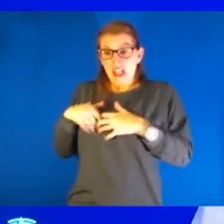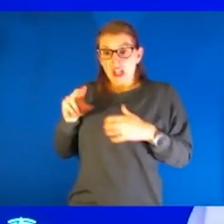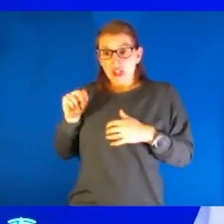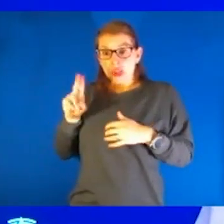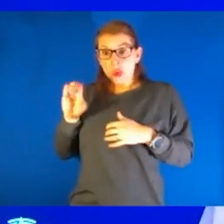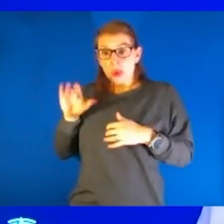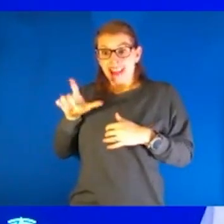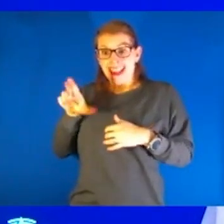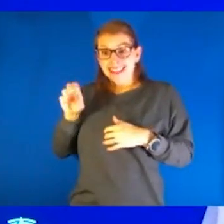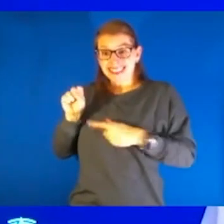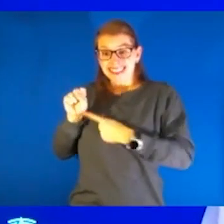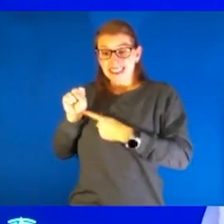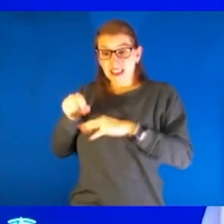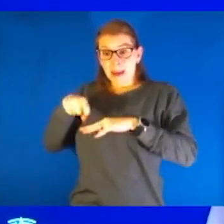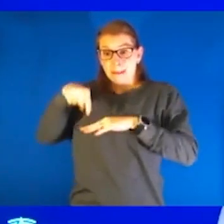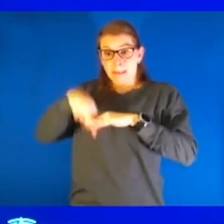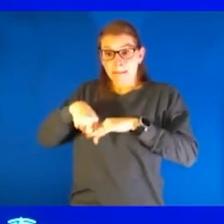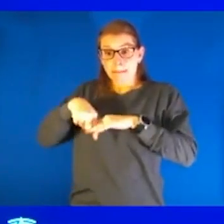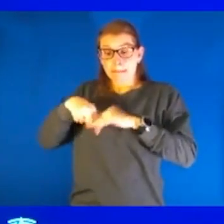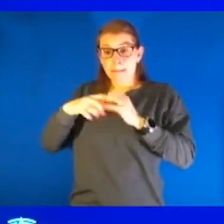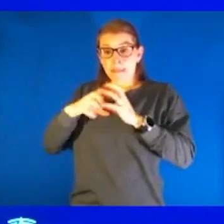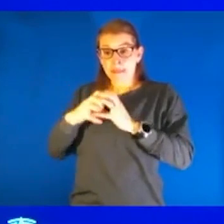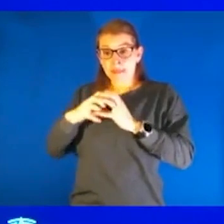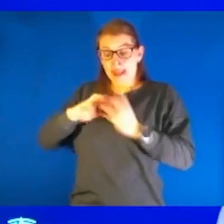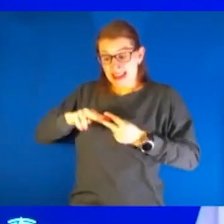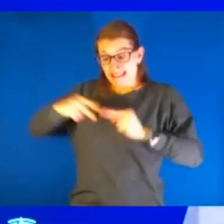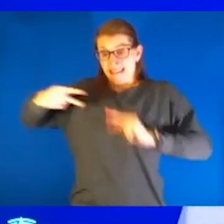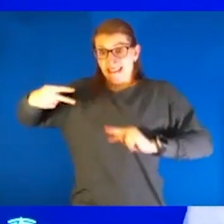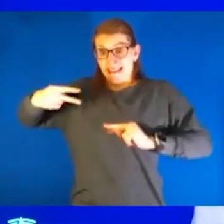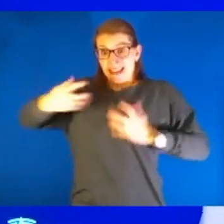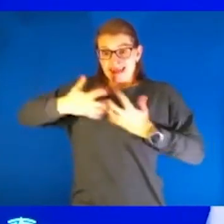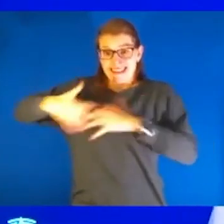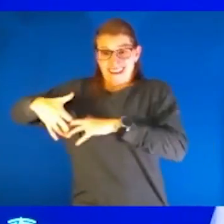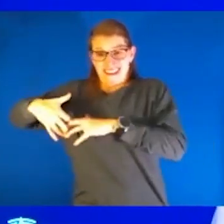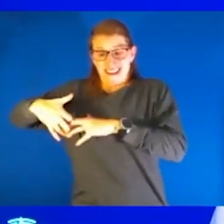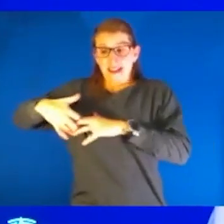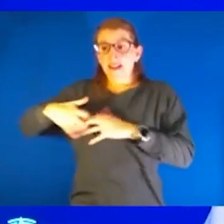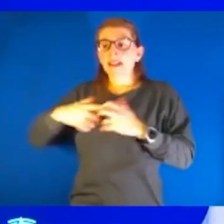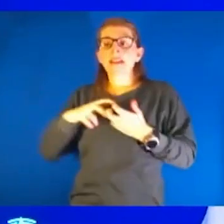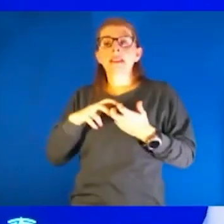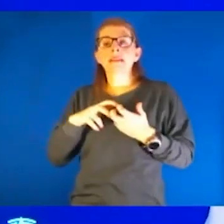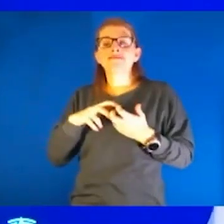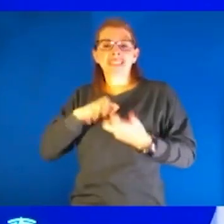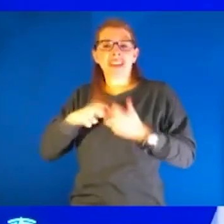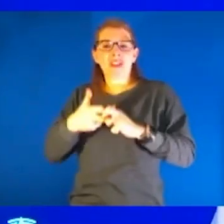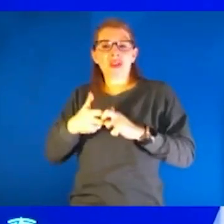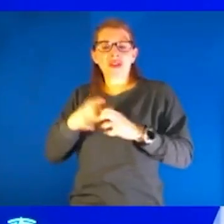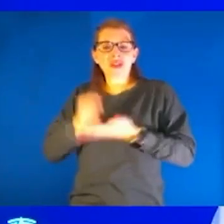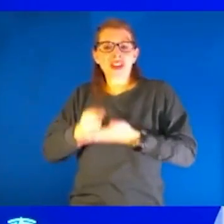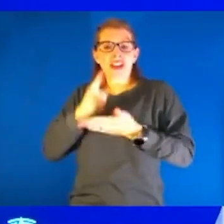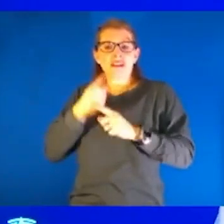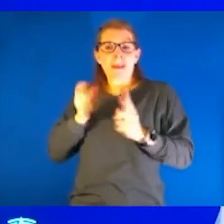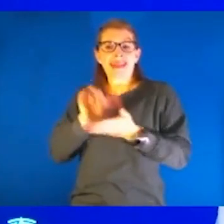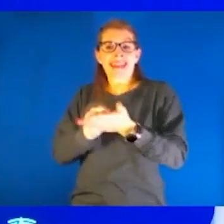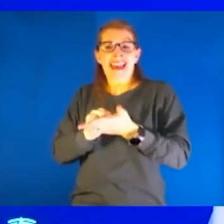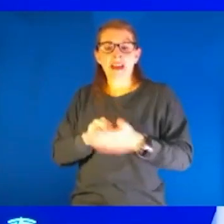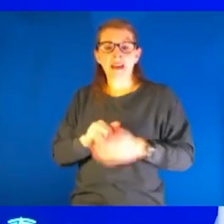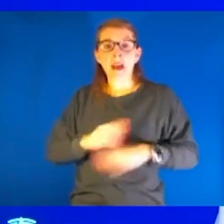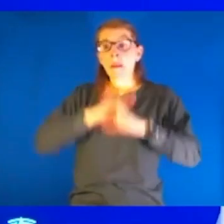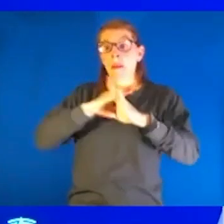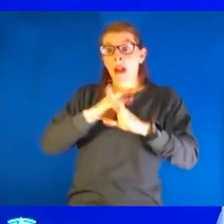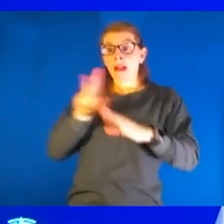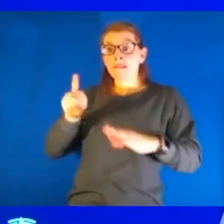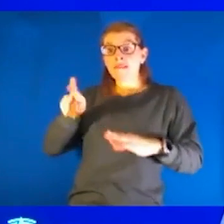it can be there forever. And so it's very difficult to treat from that way. But just blocking the virus from getting